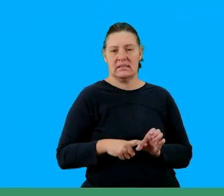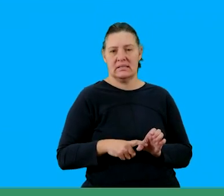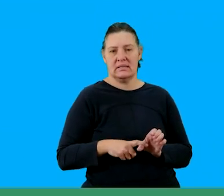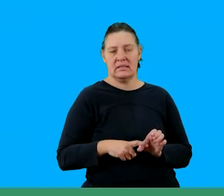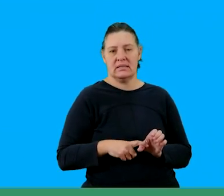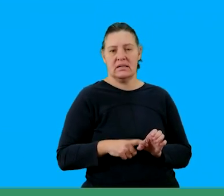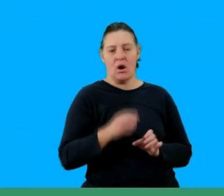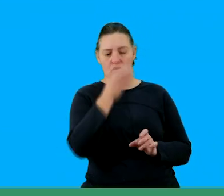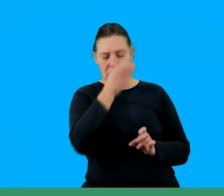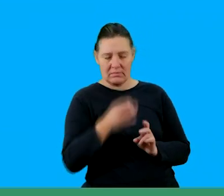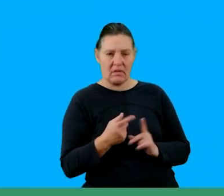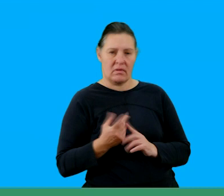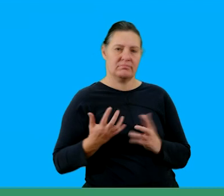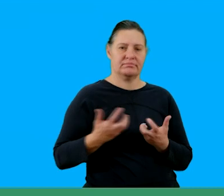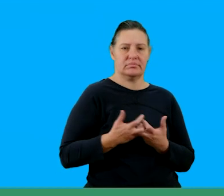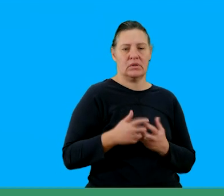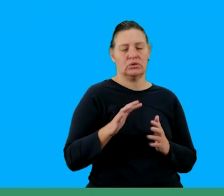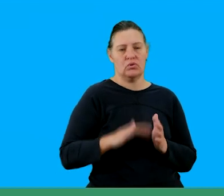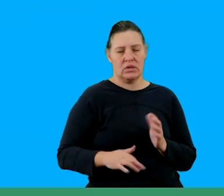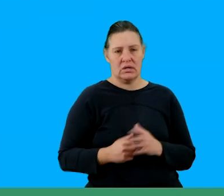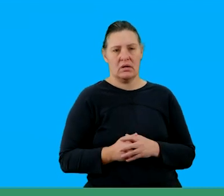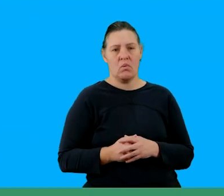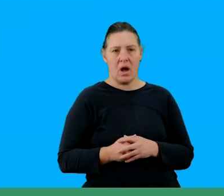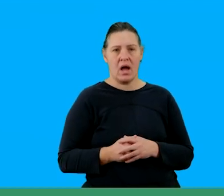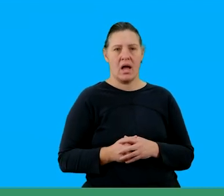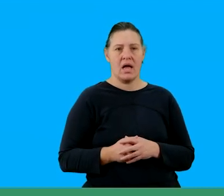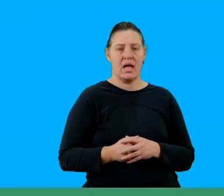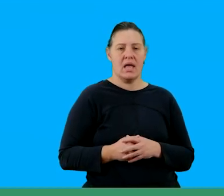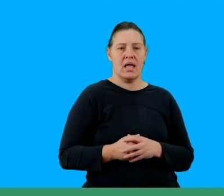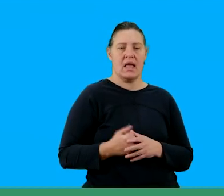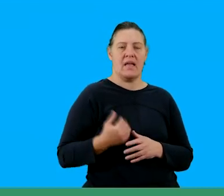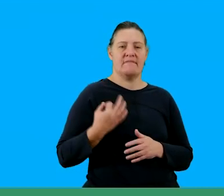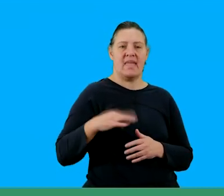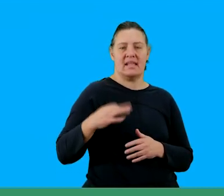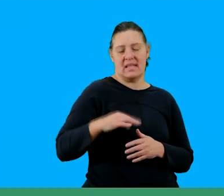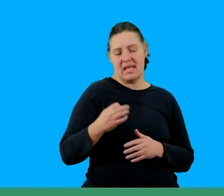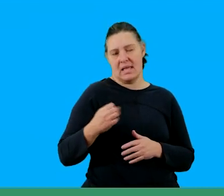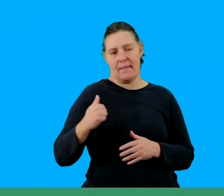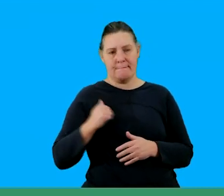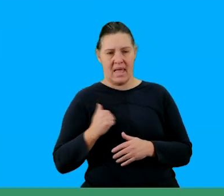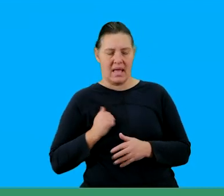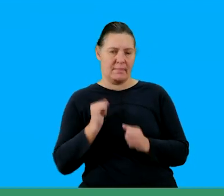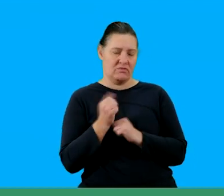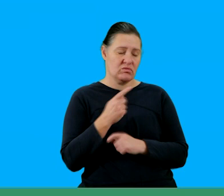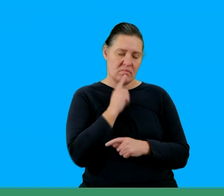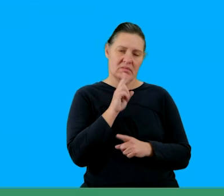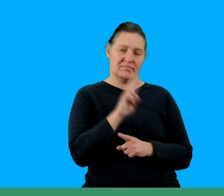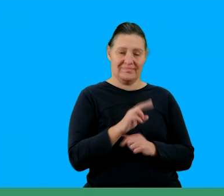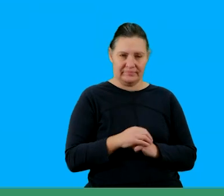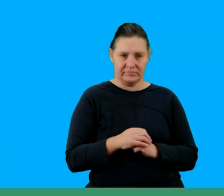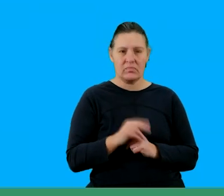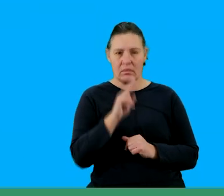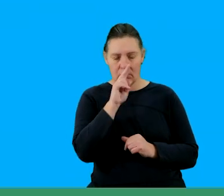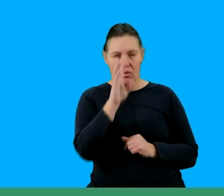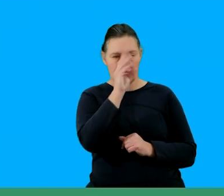that are applicable to the scenario, because when we are talking about Fancy Bag Manufacturer, we are basically talking about the scenario.